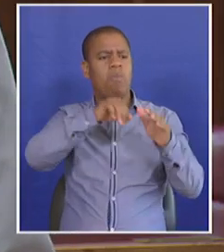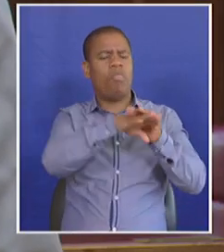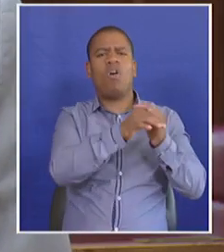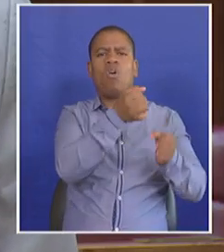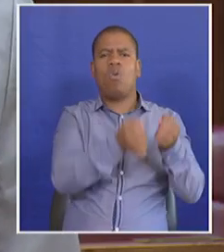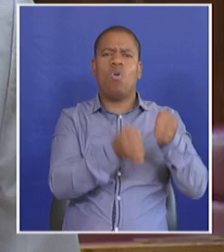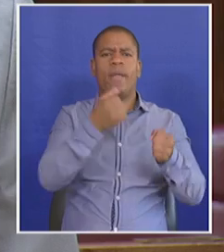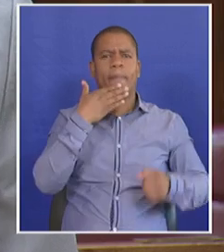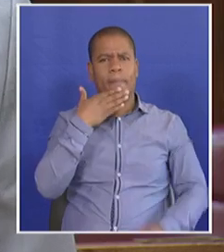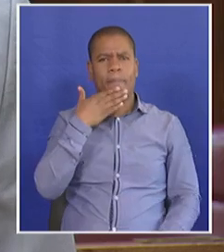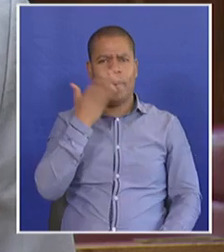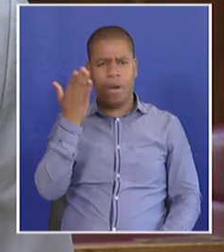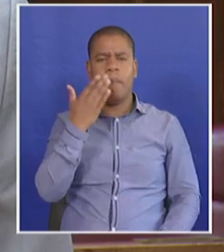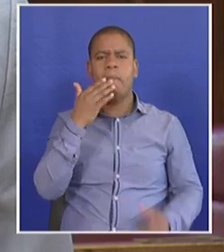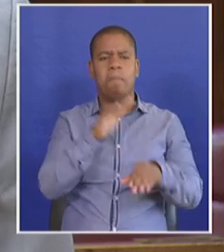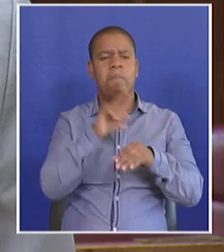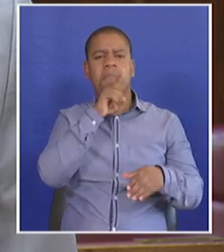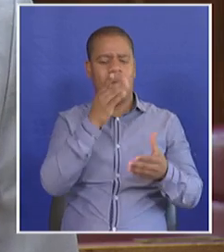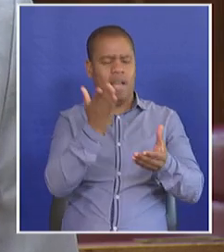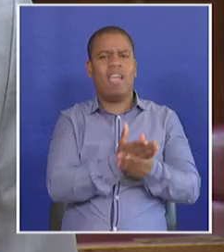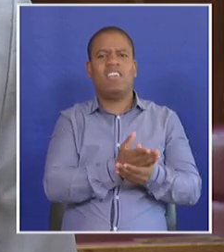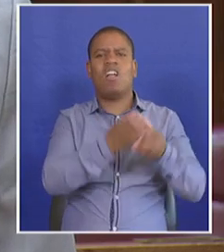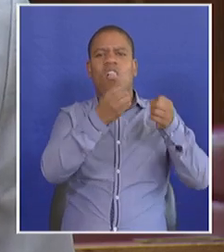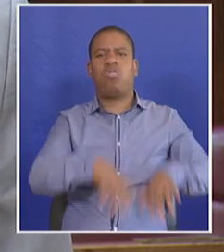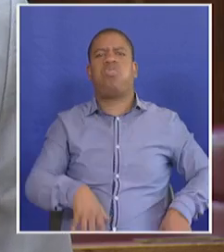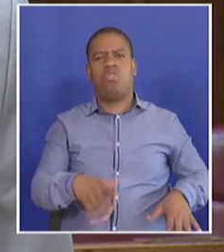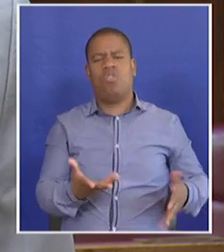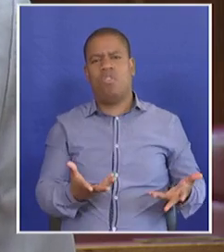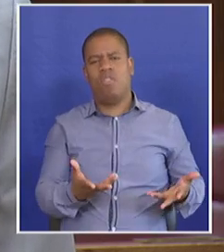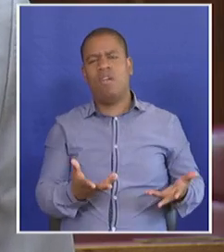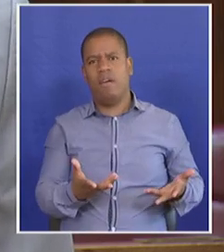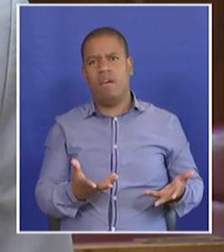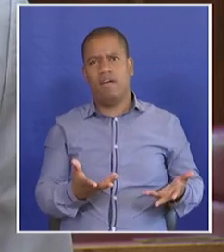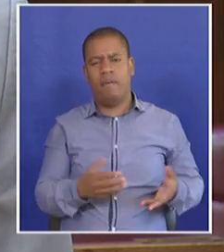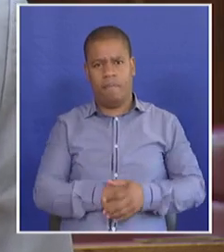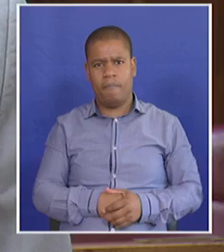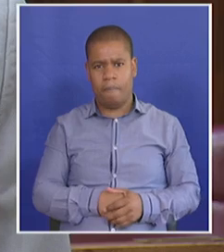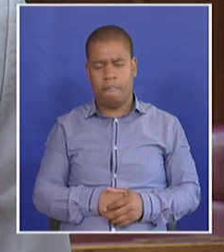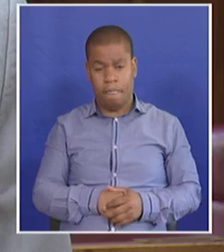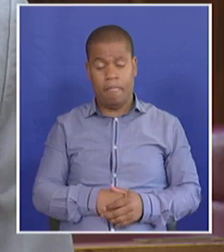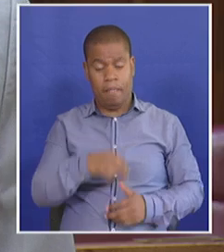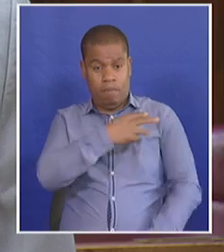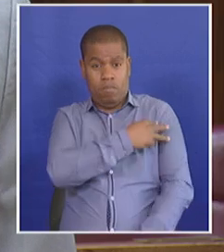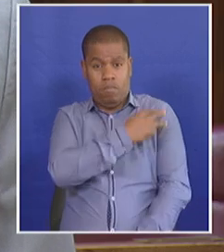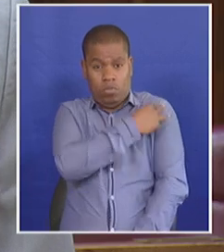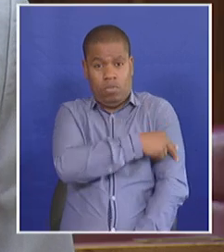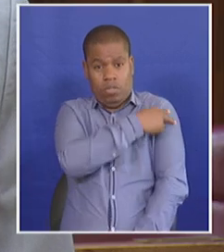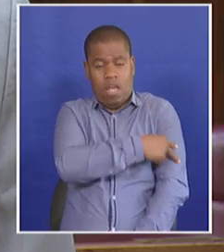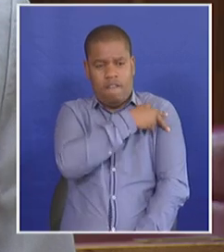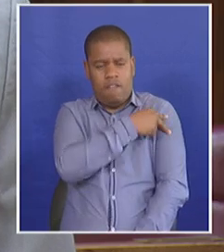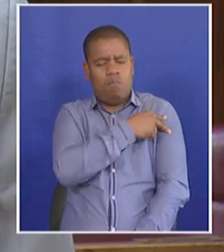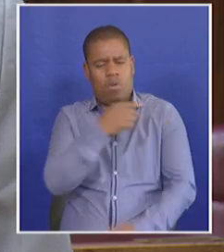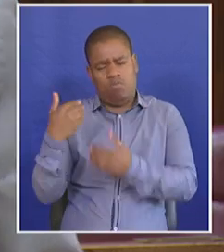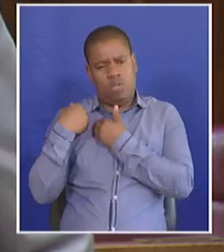prosecuted to finality. Having this system working properly and the official trained to manage it